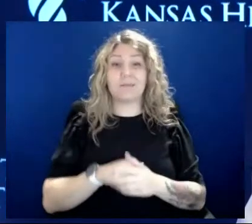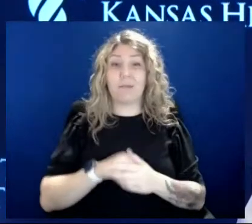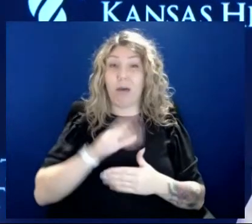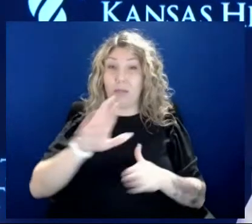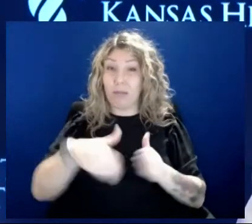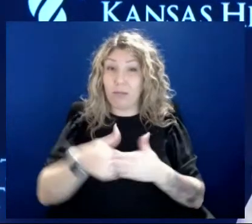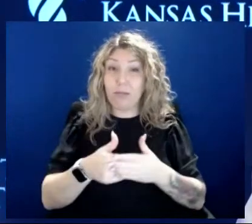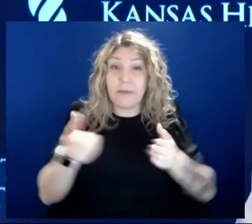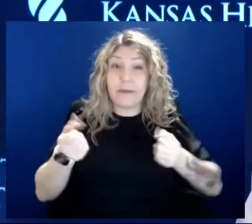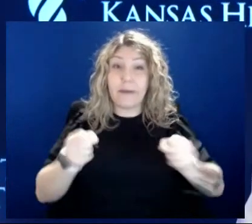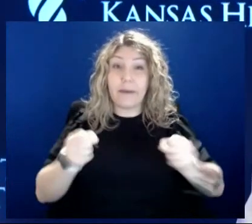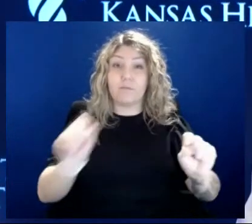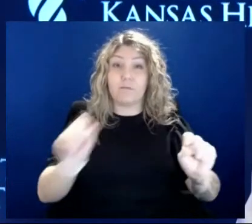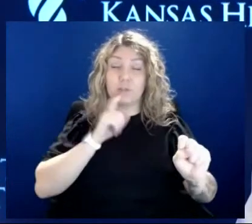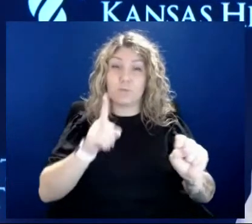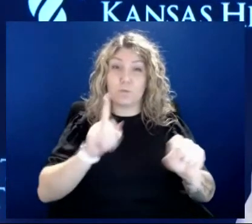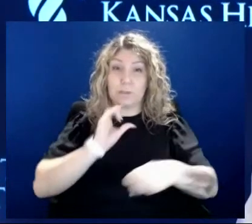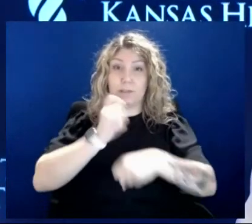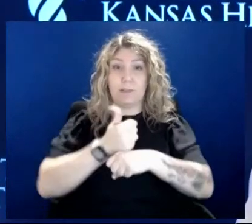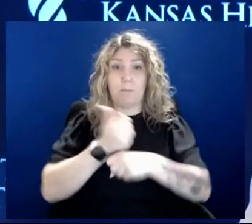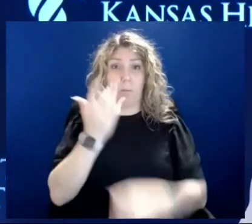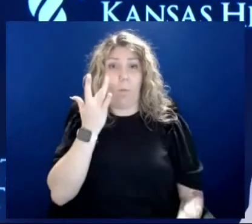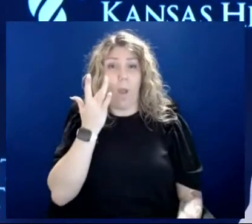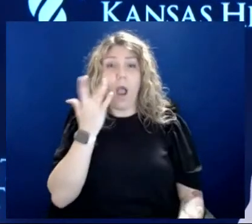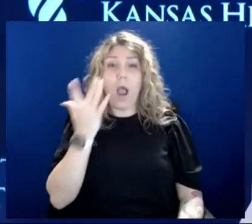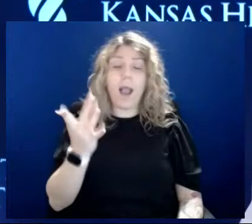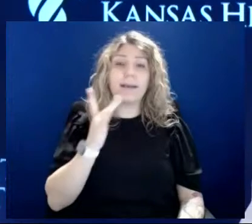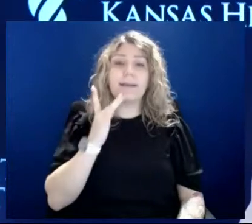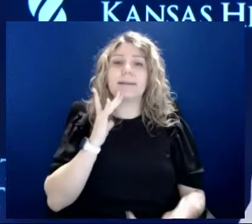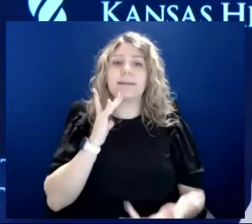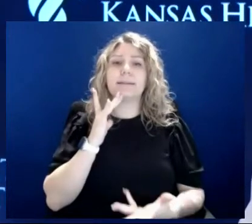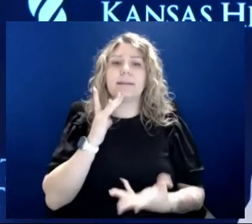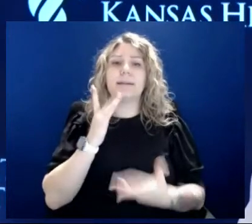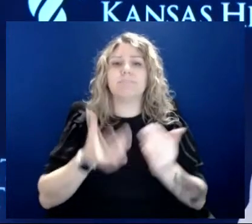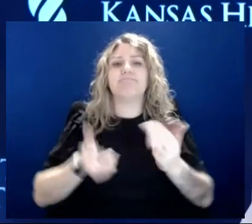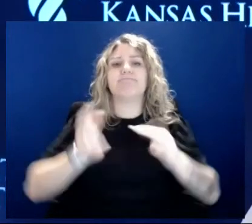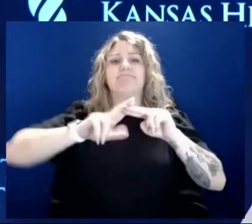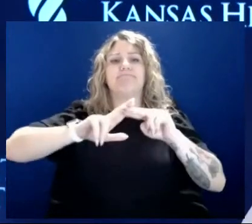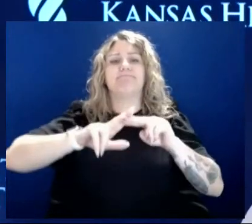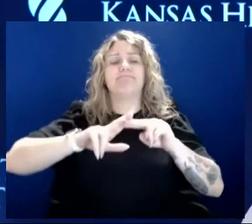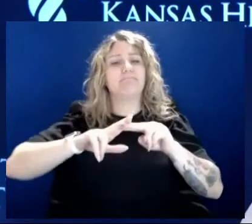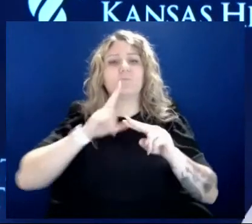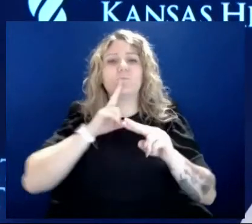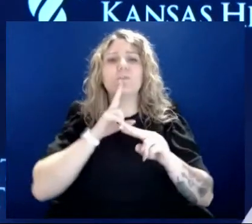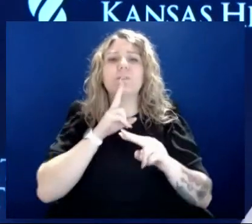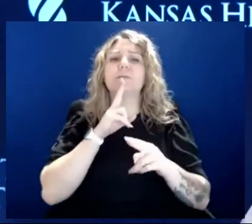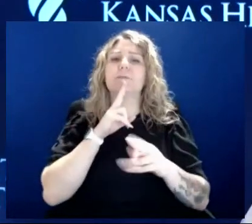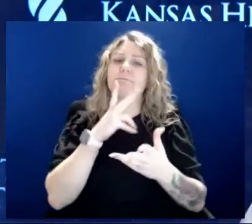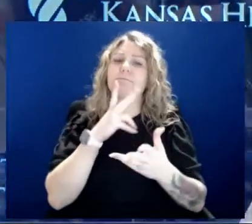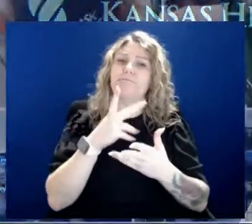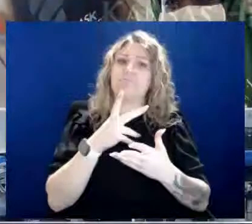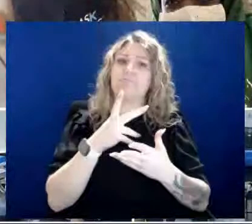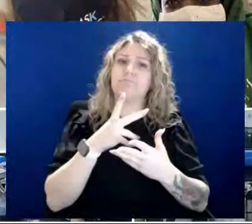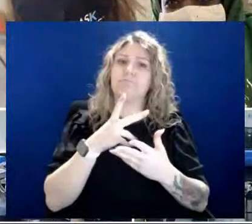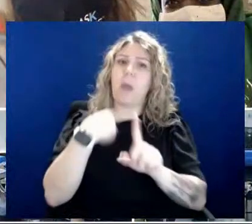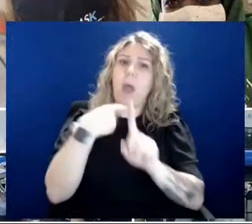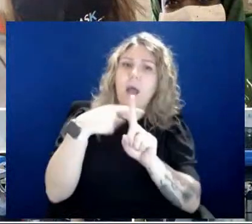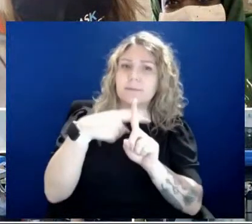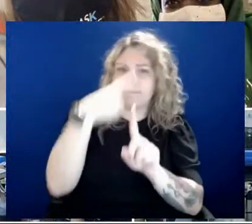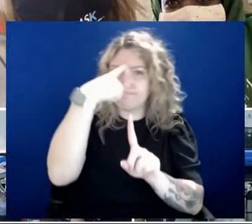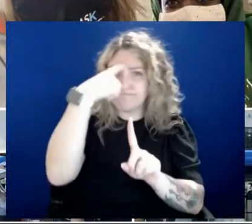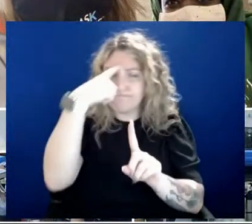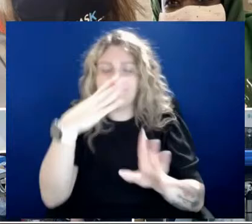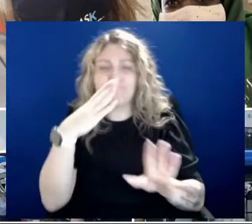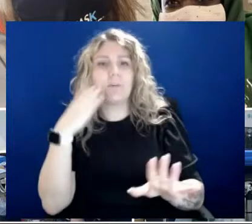designed to try to increase reassurance within the communities about their ability to work with the healthcare system when